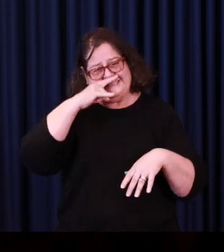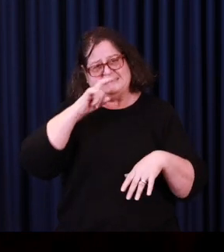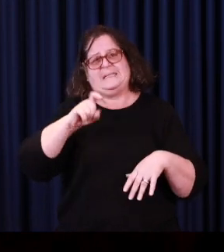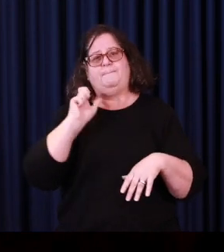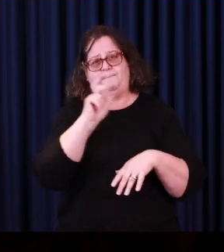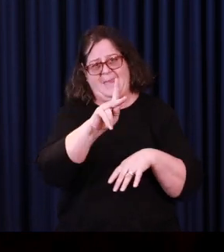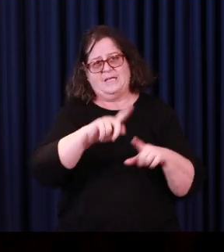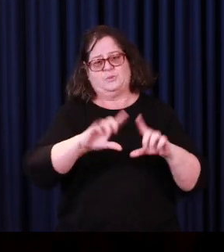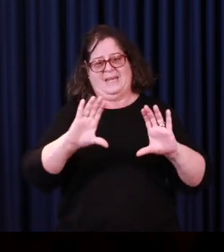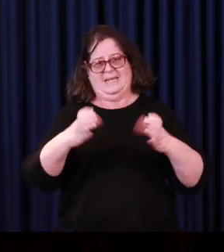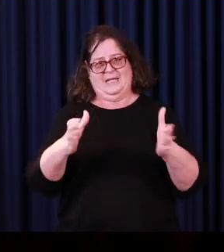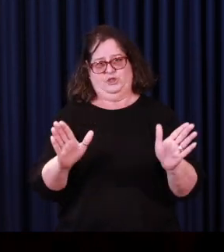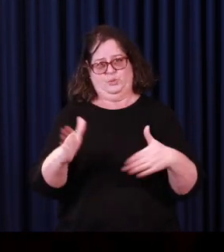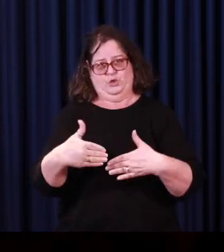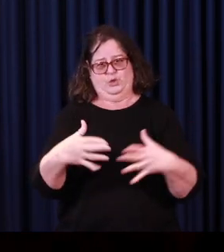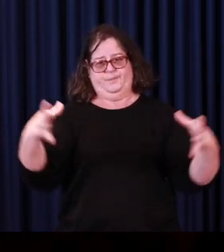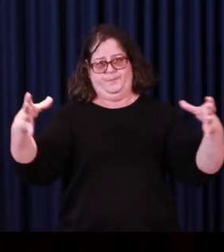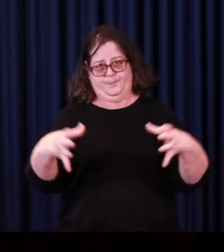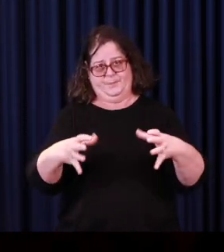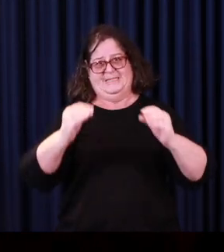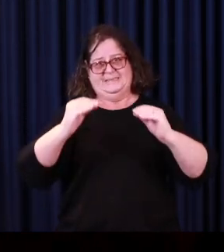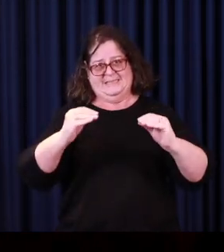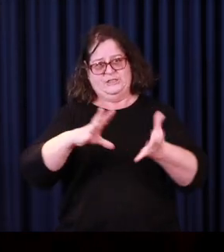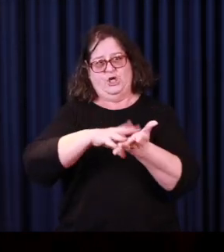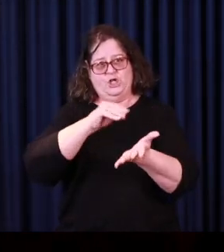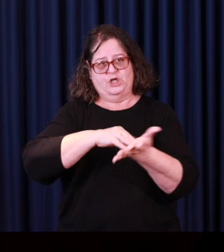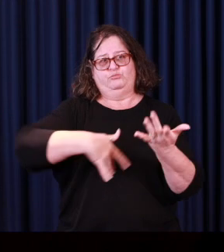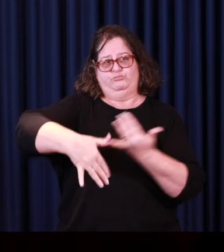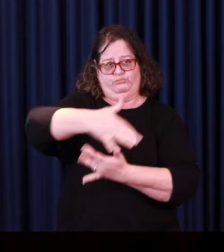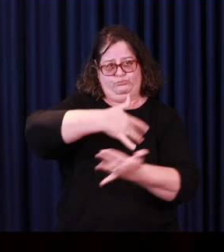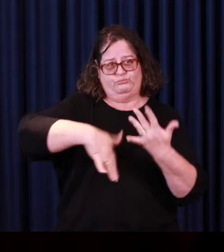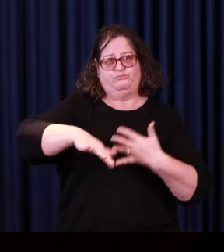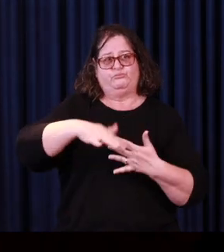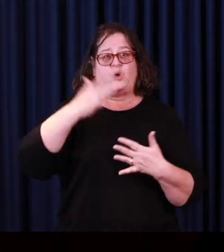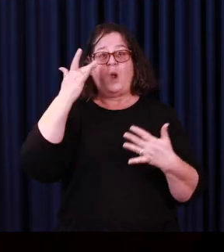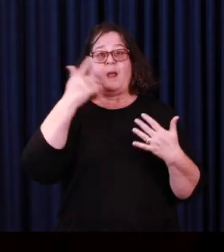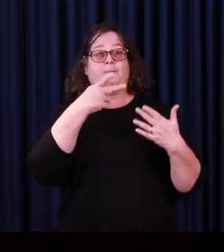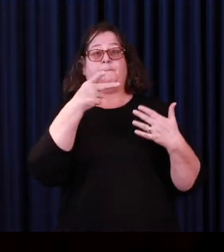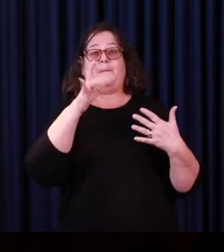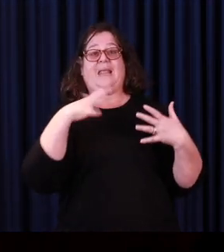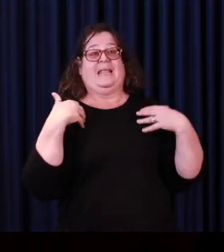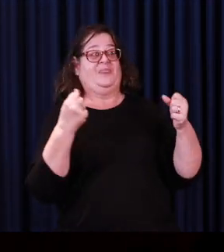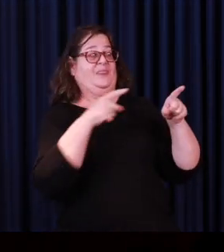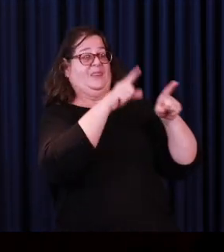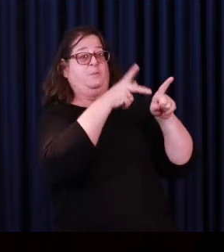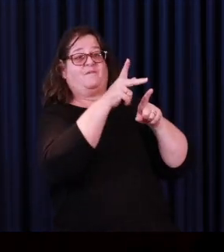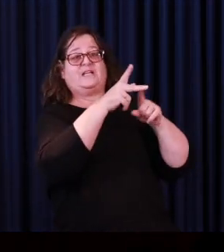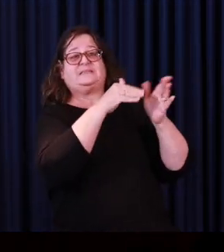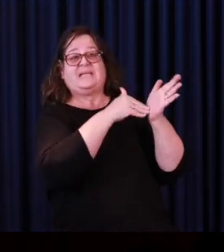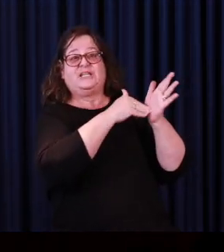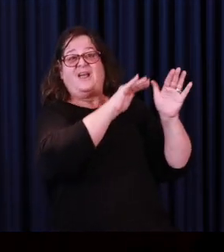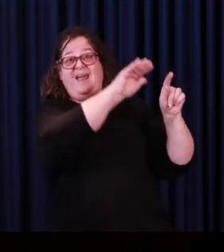belong. With every public health professional, from Dr. Fauci and the